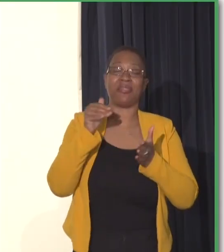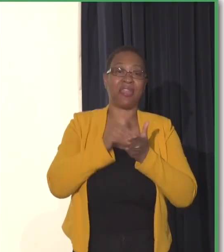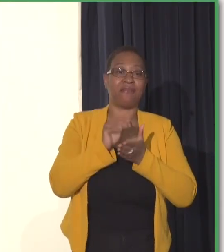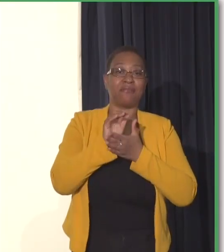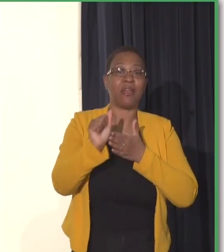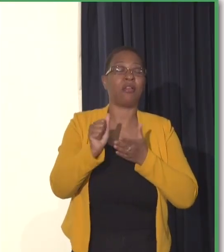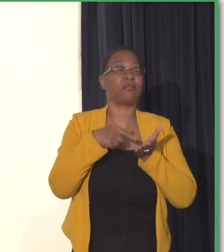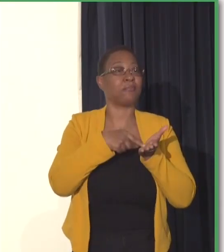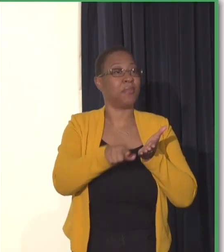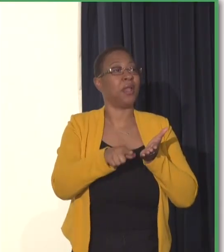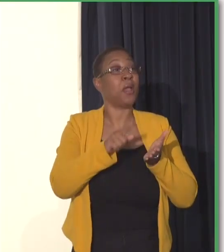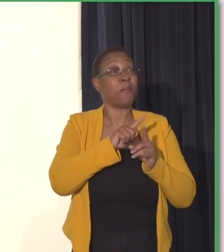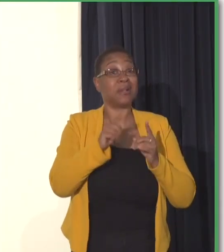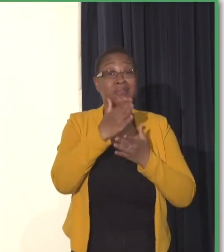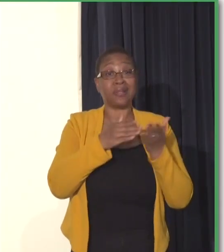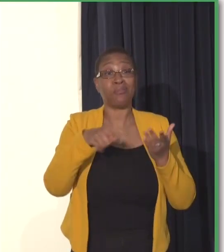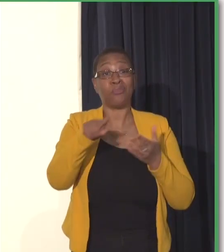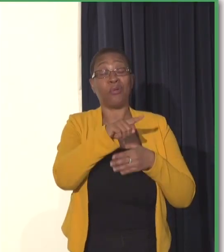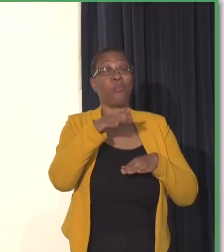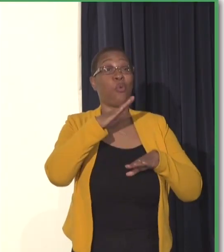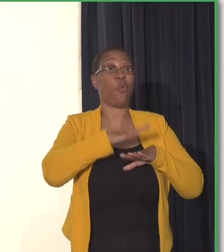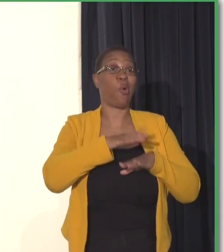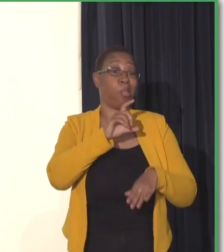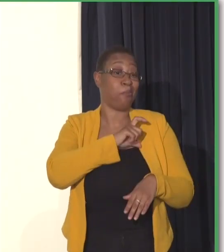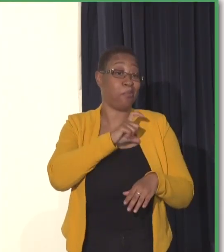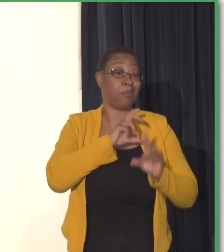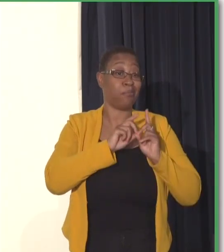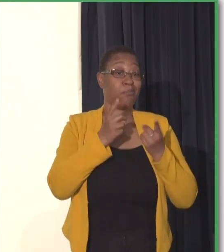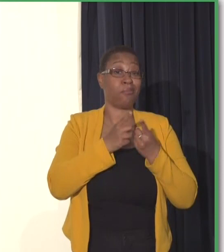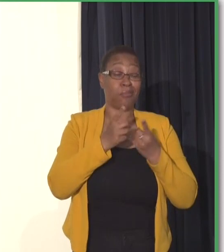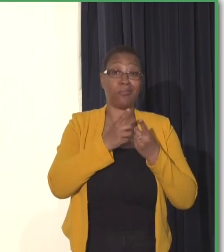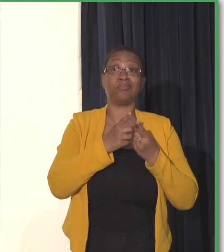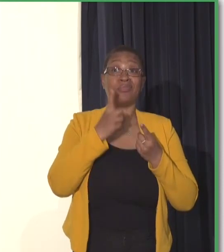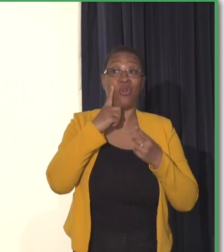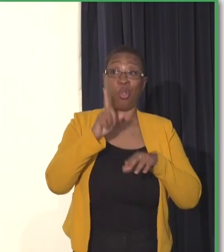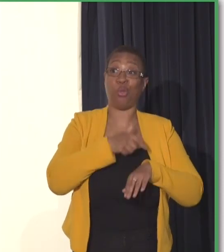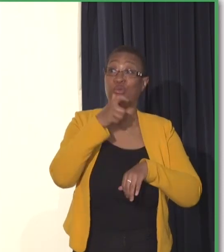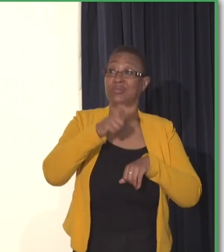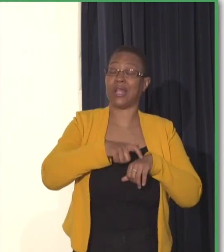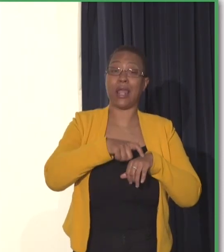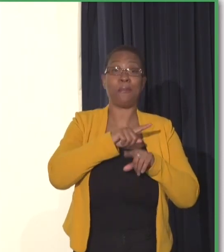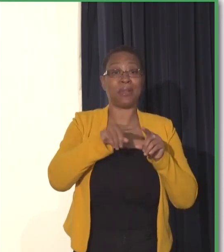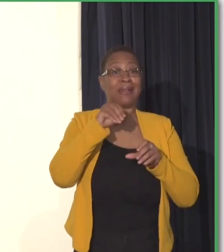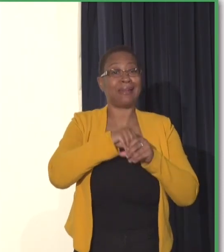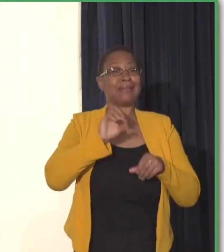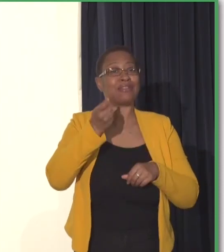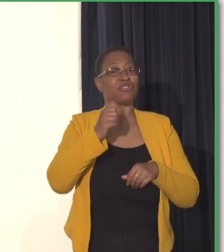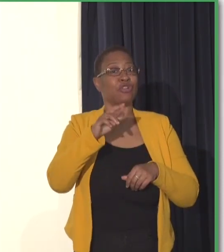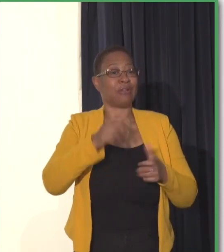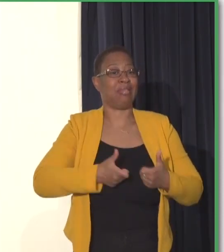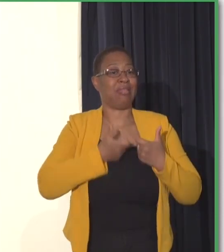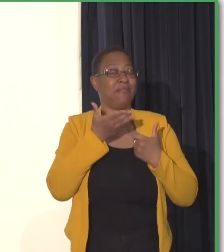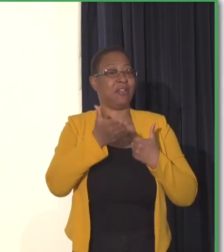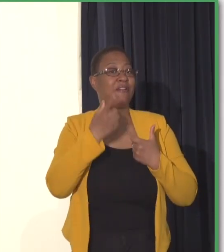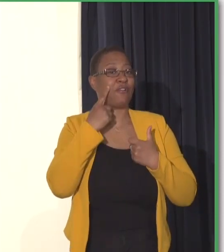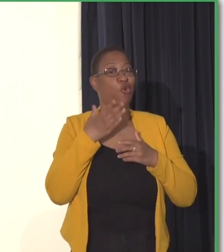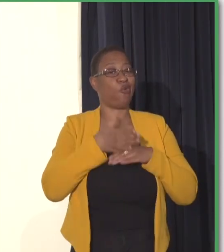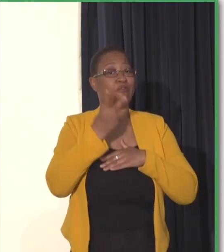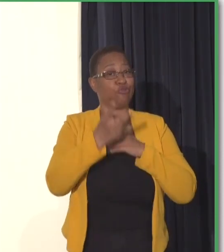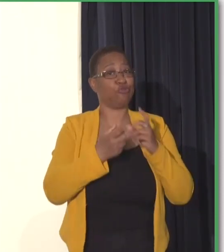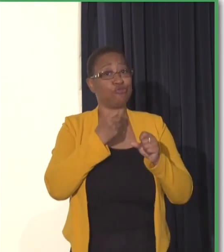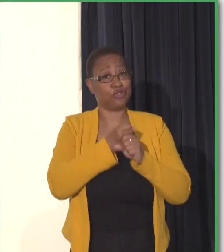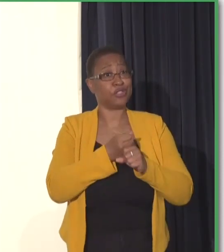some in there that's been on the force and make a whole lot more money and has been in these shelters over 2 years. And I'm here to speak